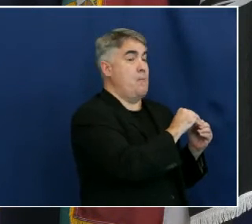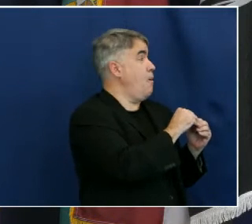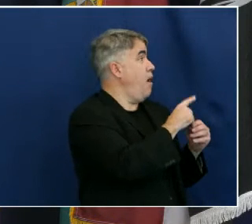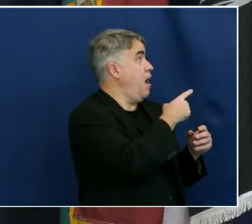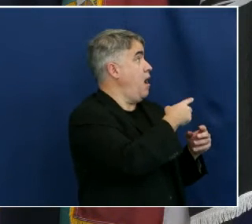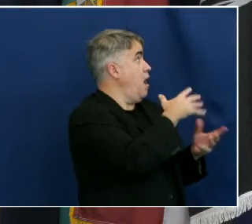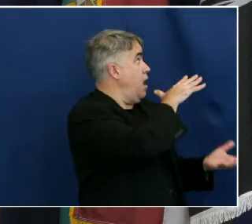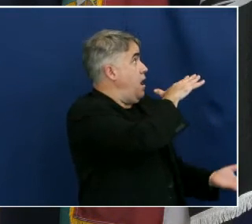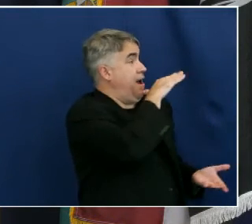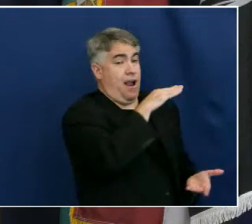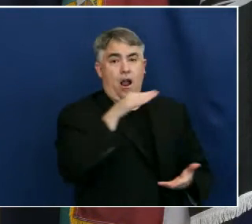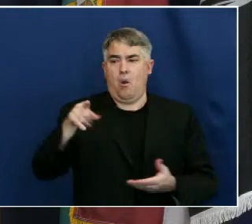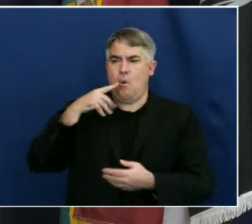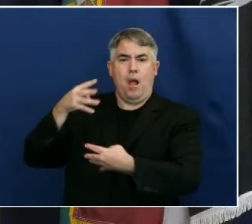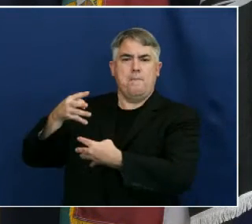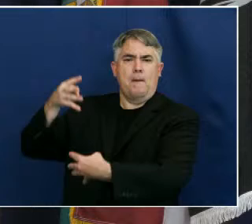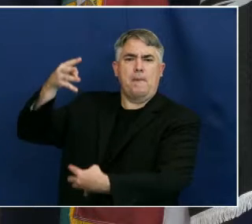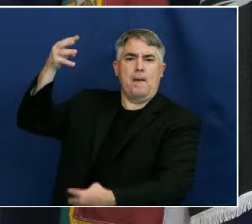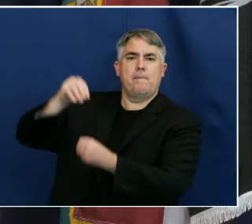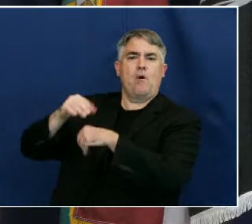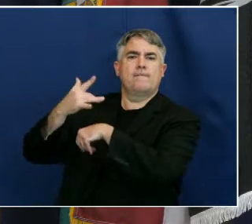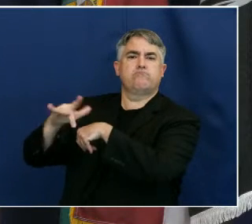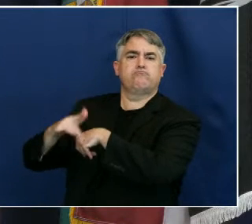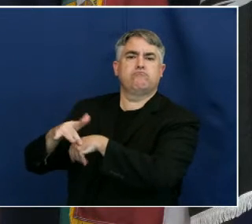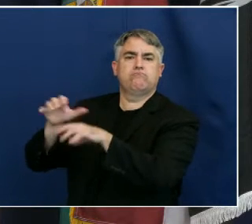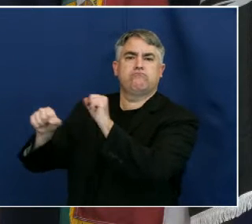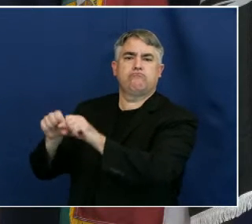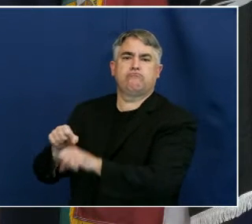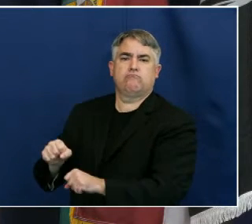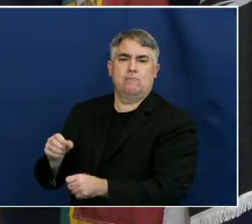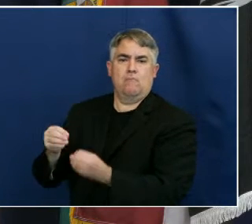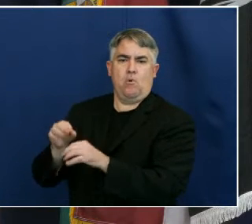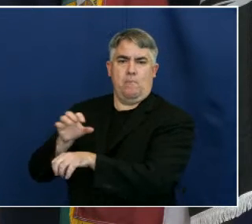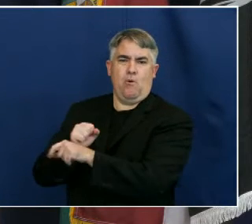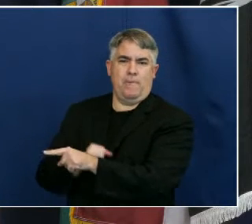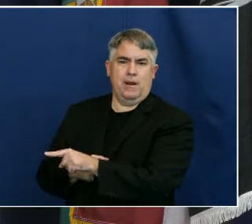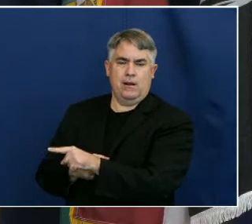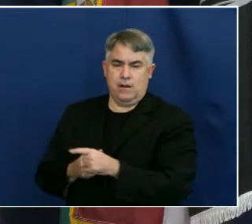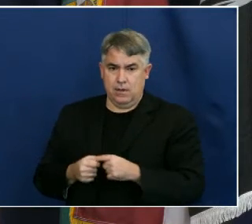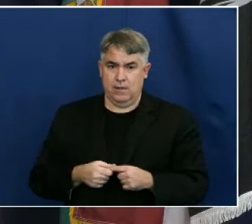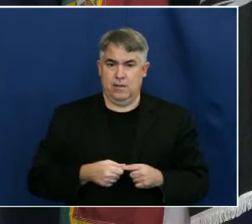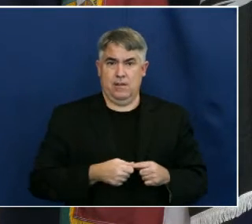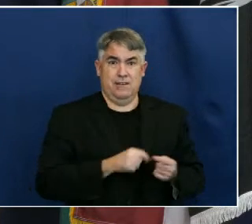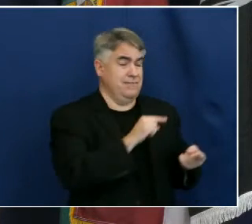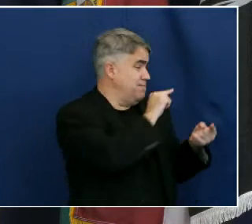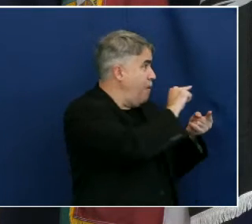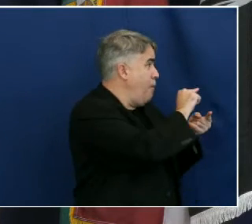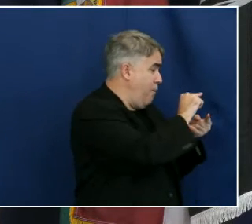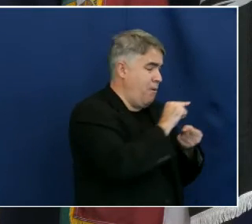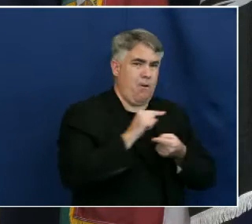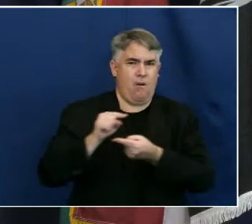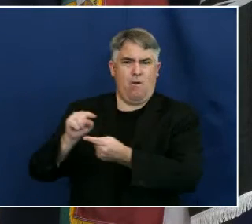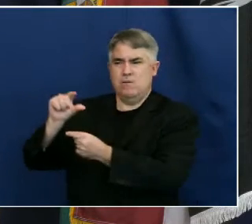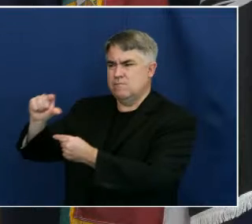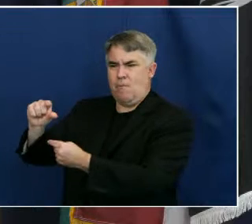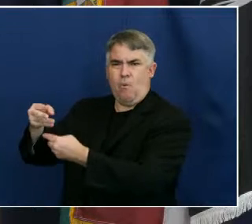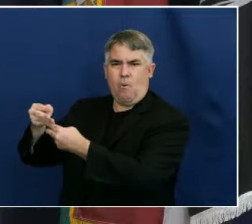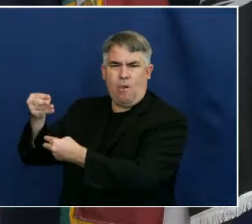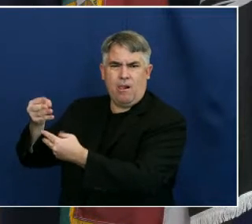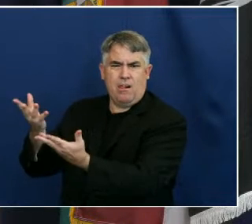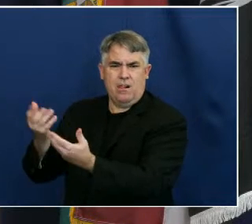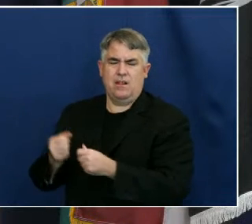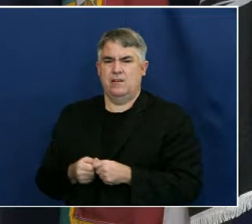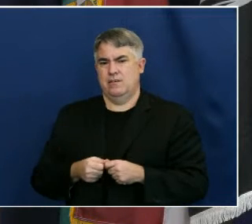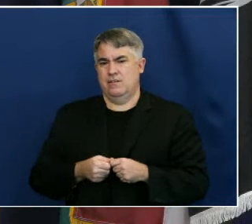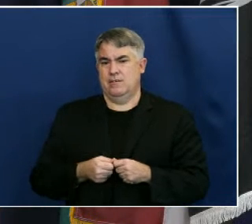a fair number of these workers done on Saturday. And so we're just at that point where, when we started with healthcare workers, we waited till we saw slack in the system. We